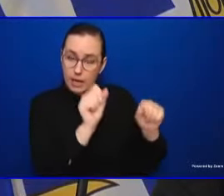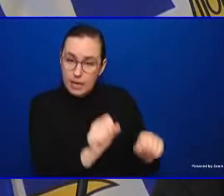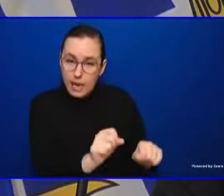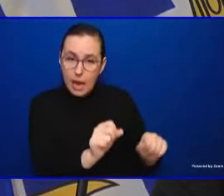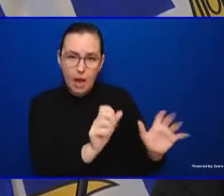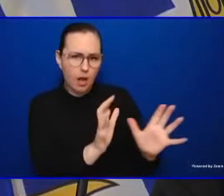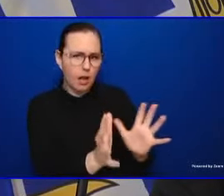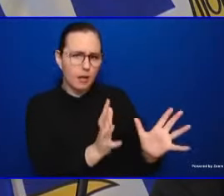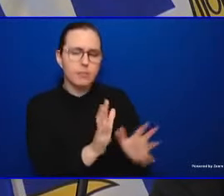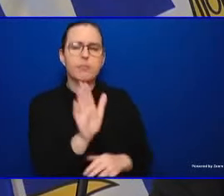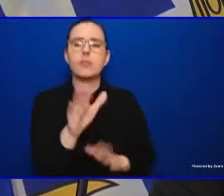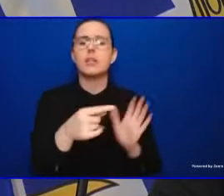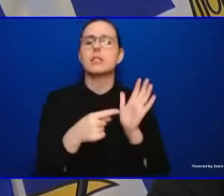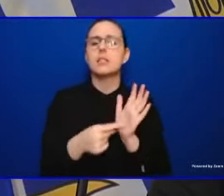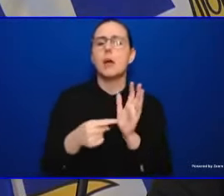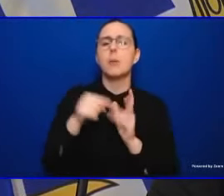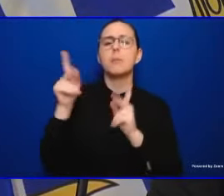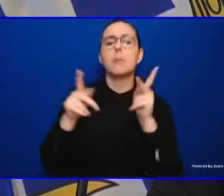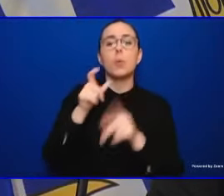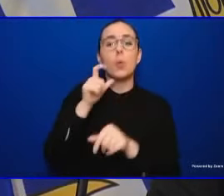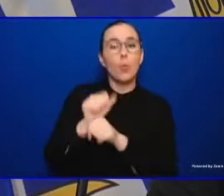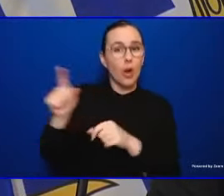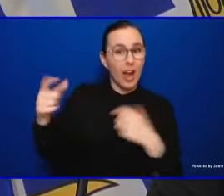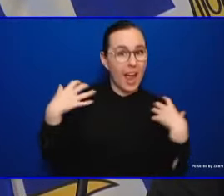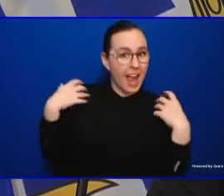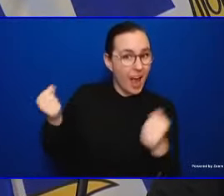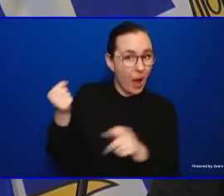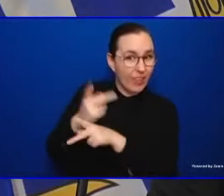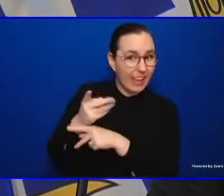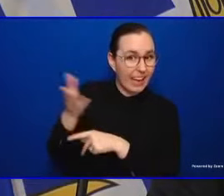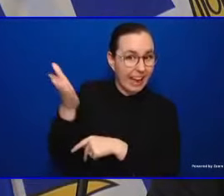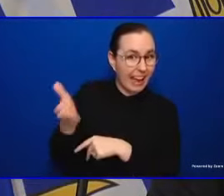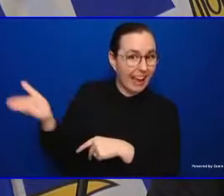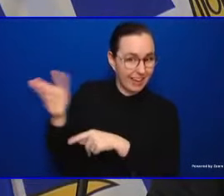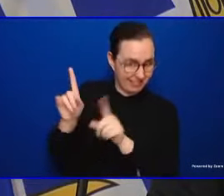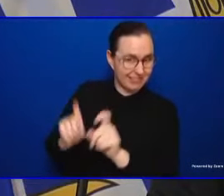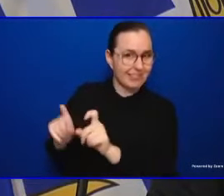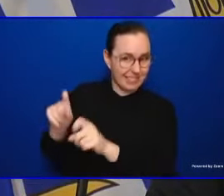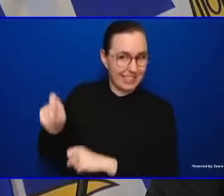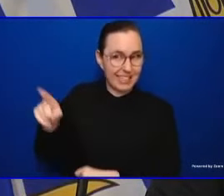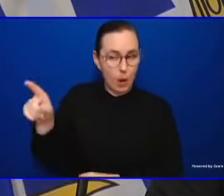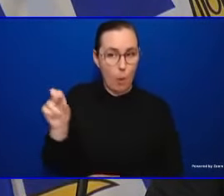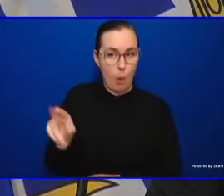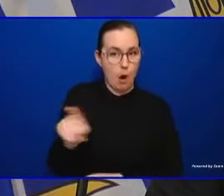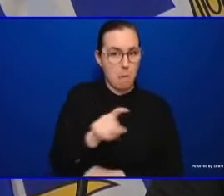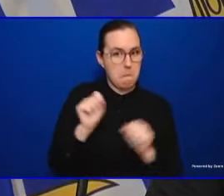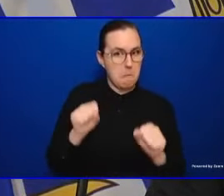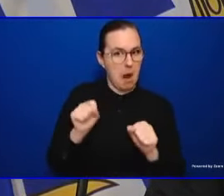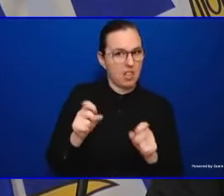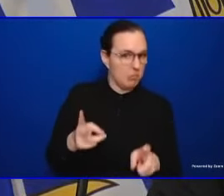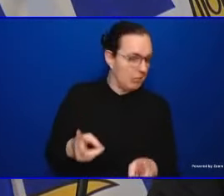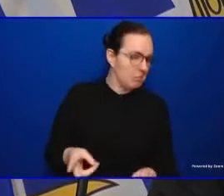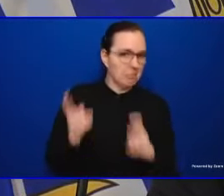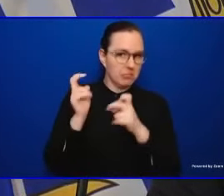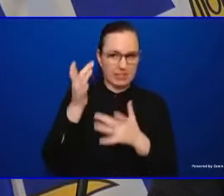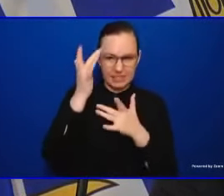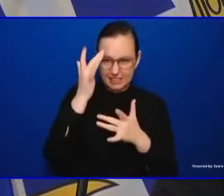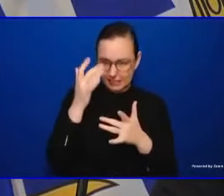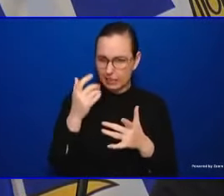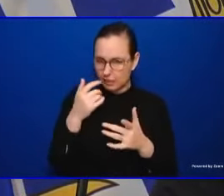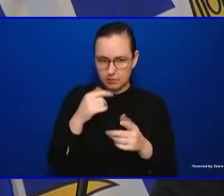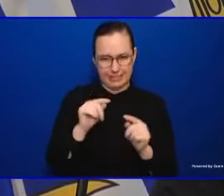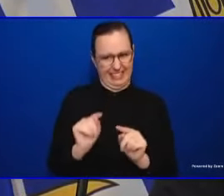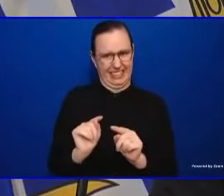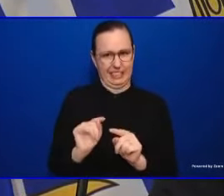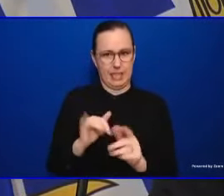risk for more severe illness so that they can get additional treatments that they may need. So really we're focusing on people over